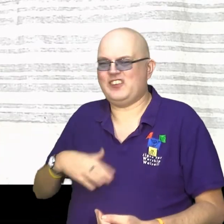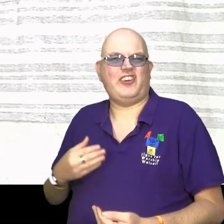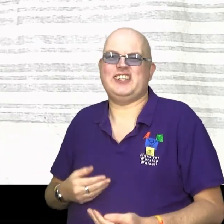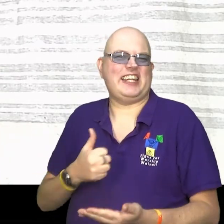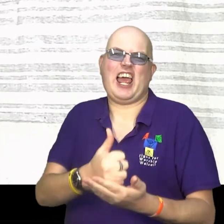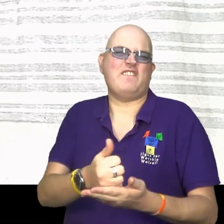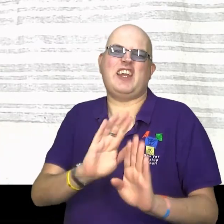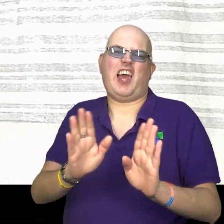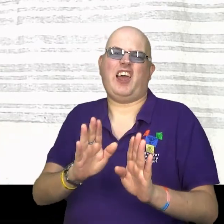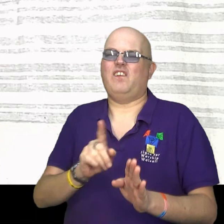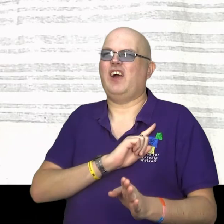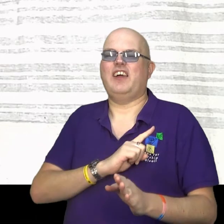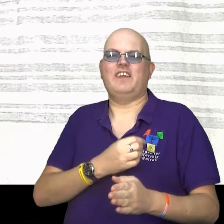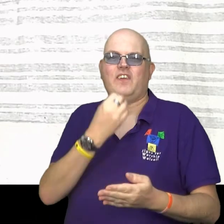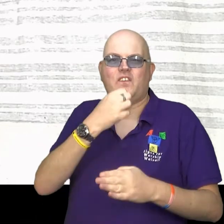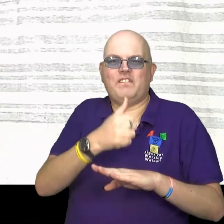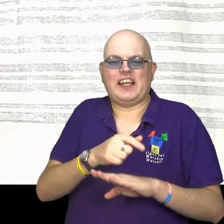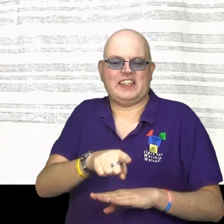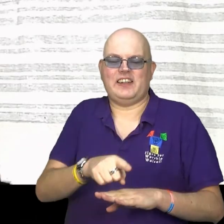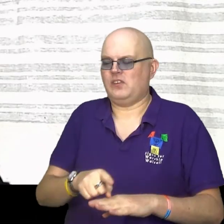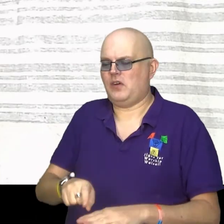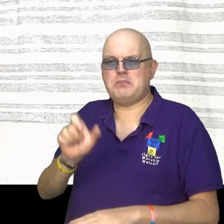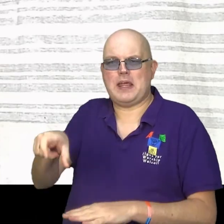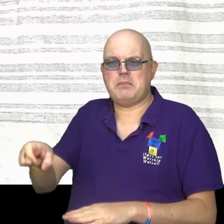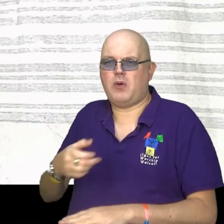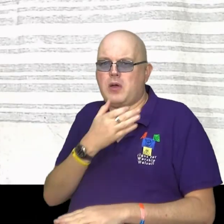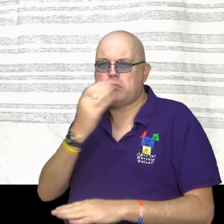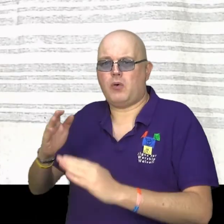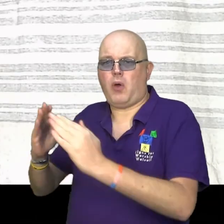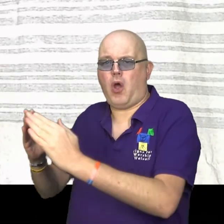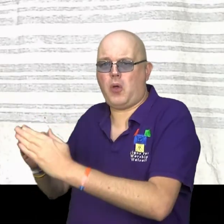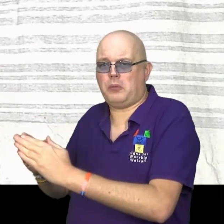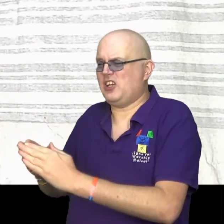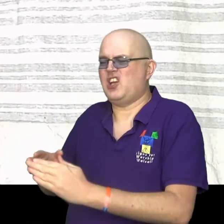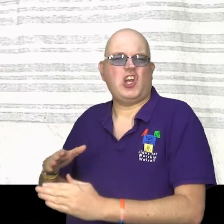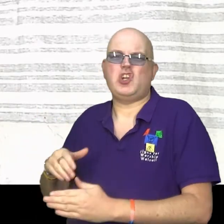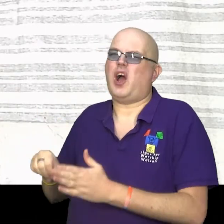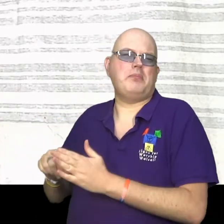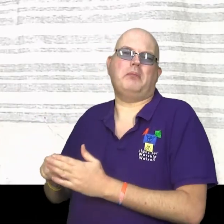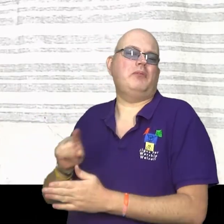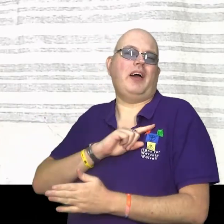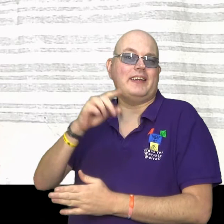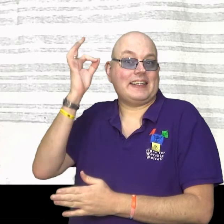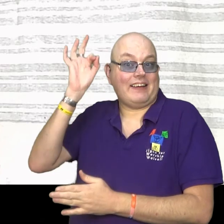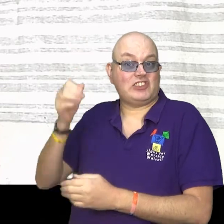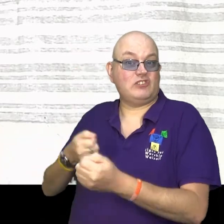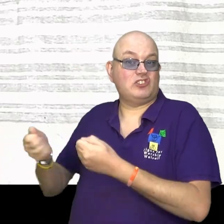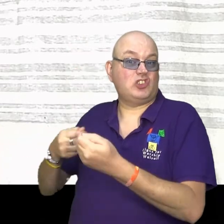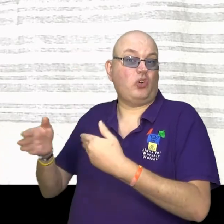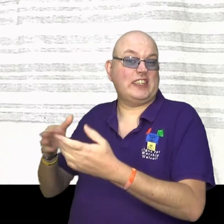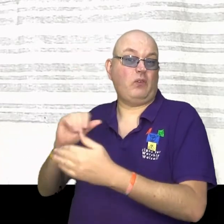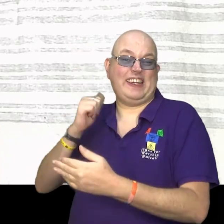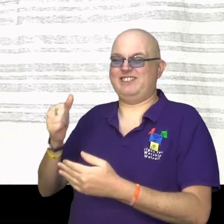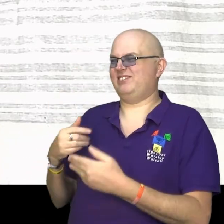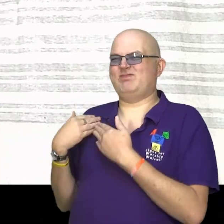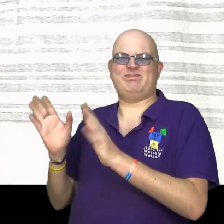it's fine. We don't even need to think about homelessness because the council have put a roof over everyone's head.